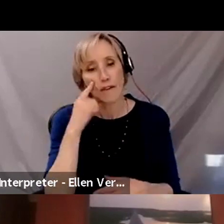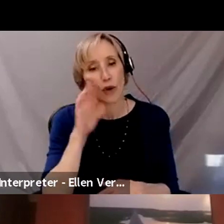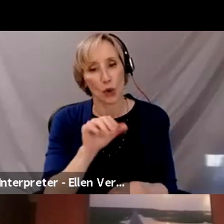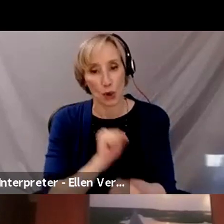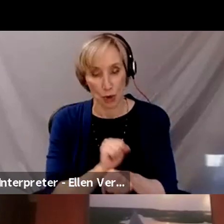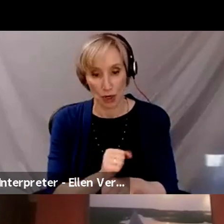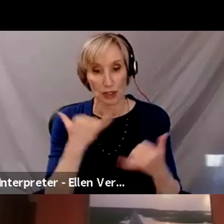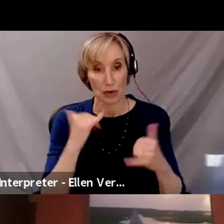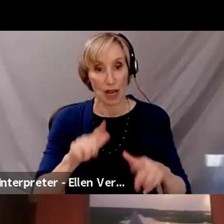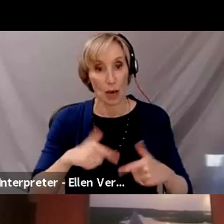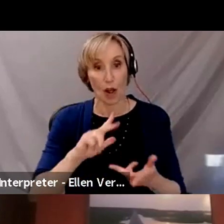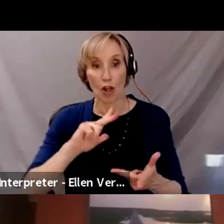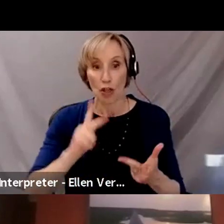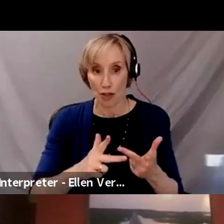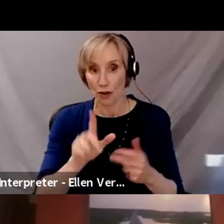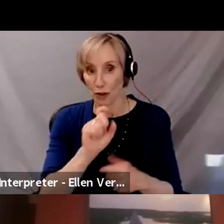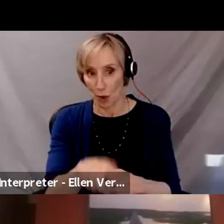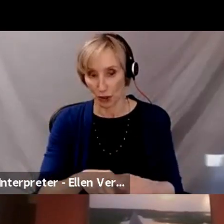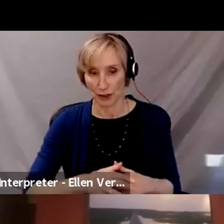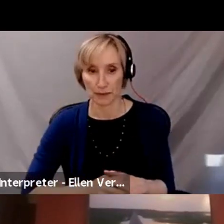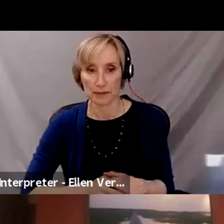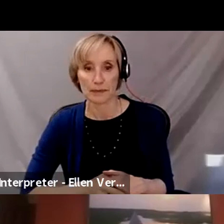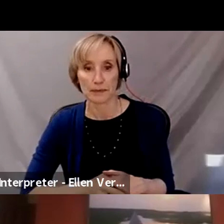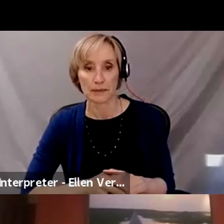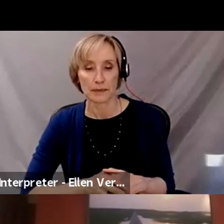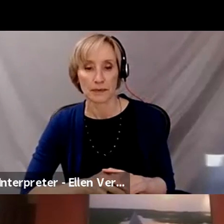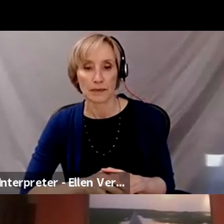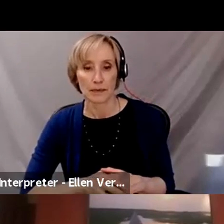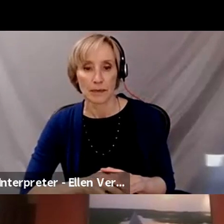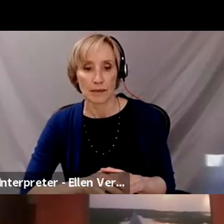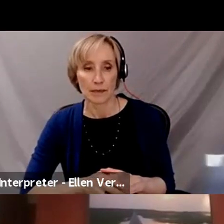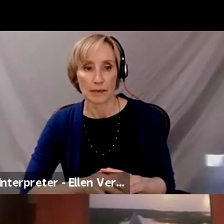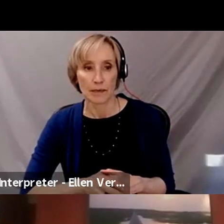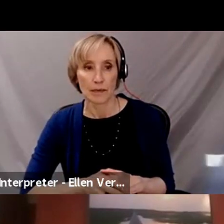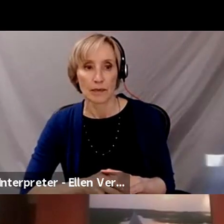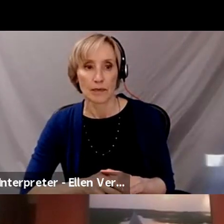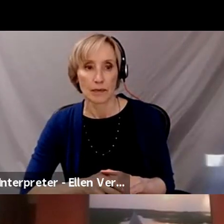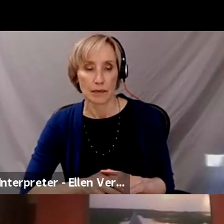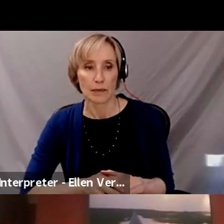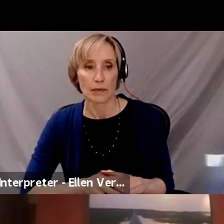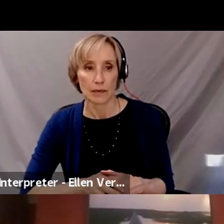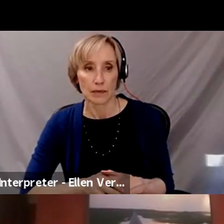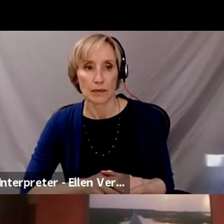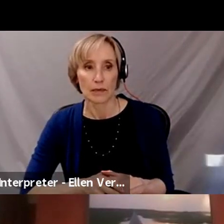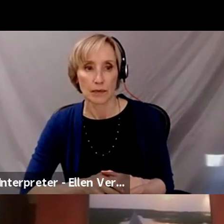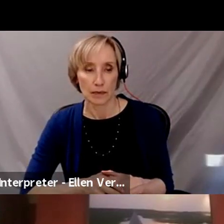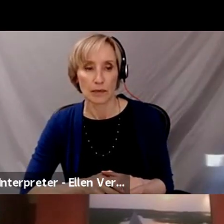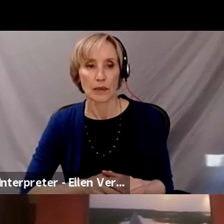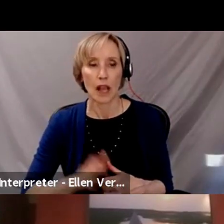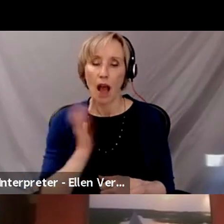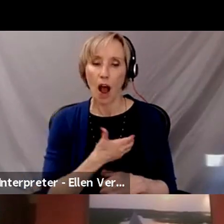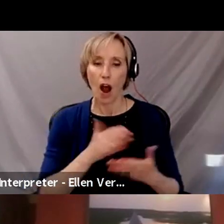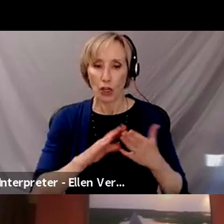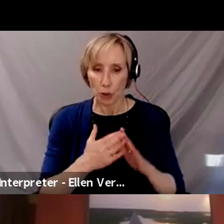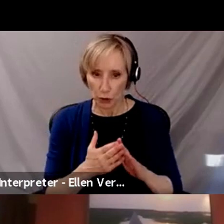third question. How does the LGBTQ+ community address recovery and healing from